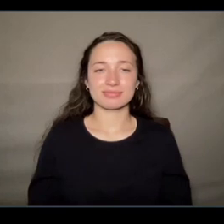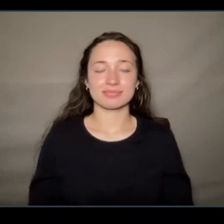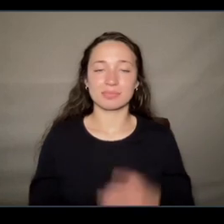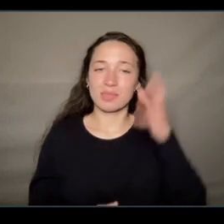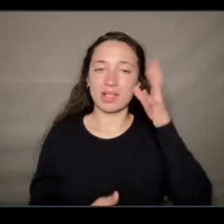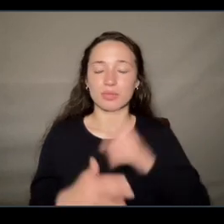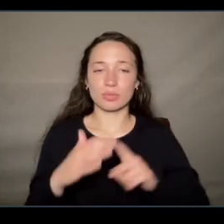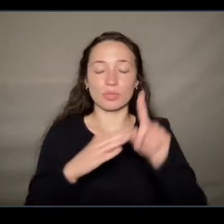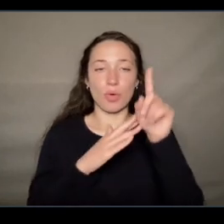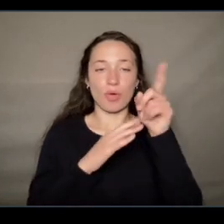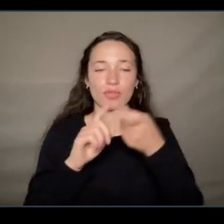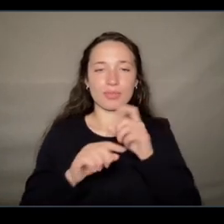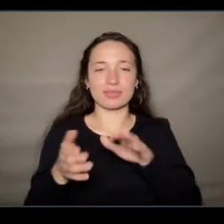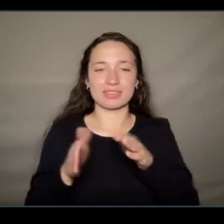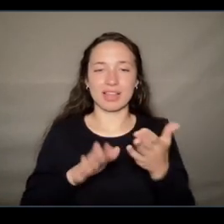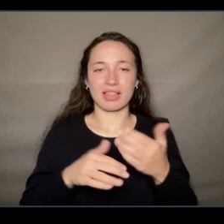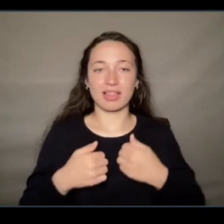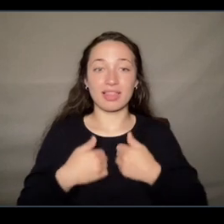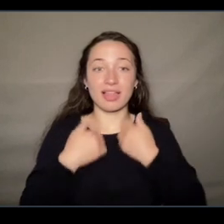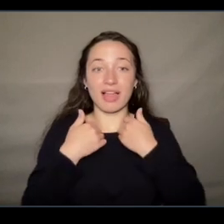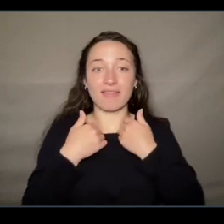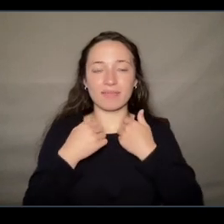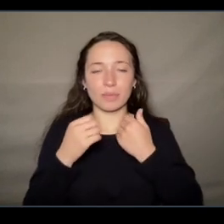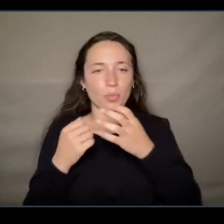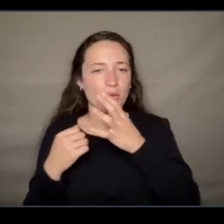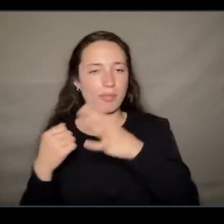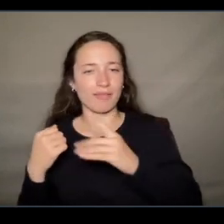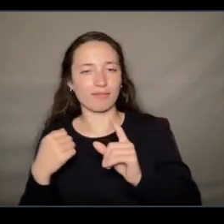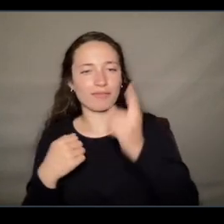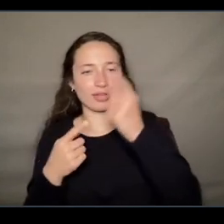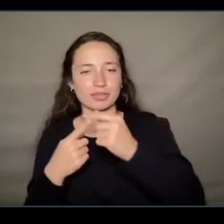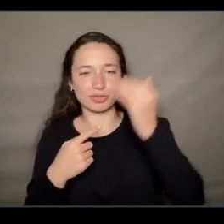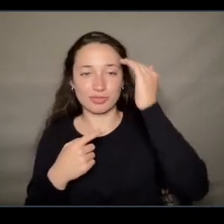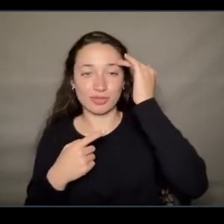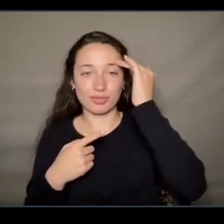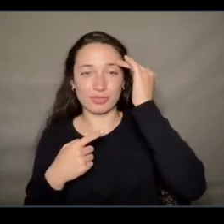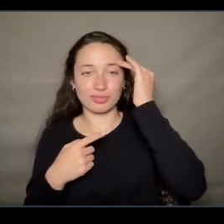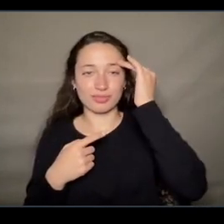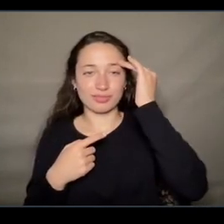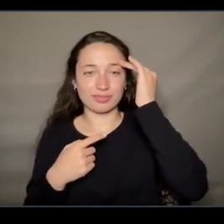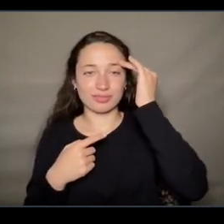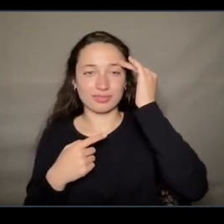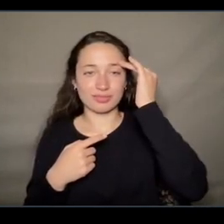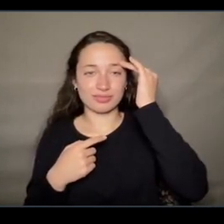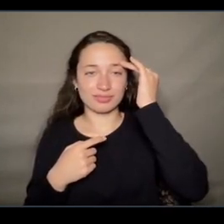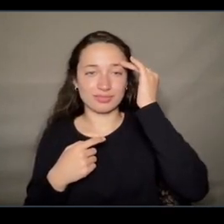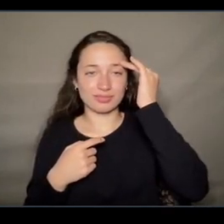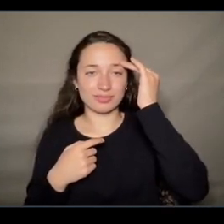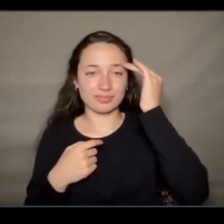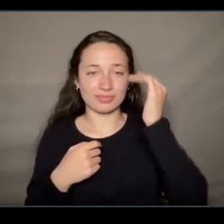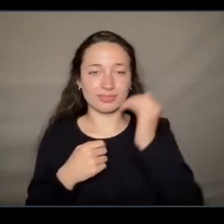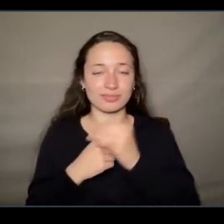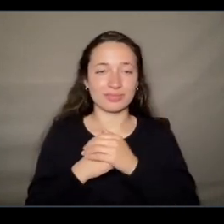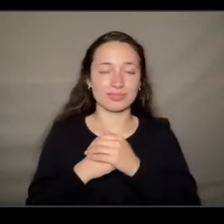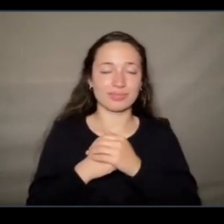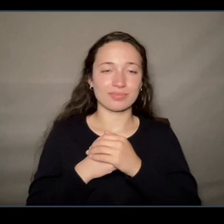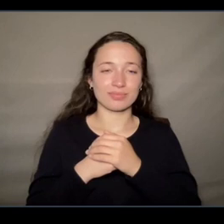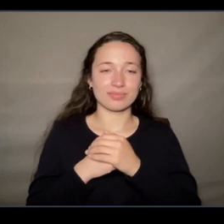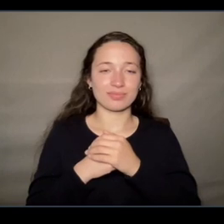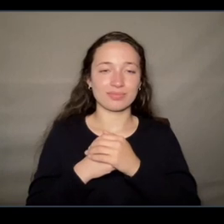When the man rose from death alive, the woman first to